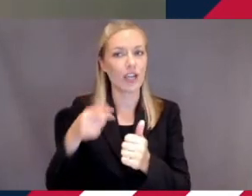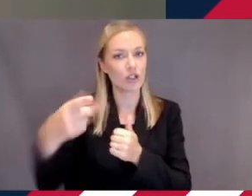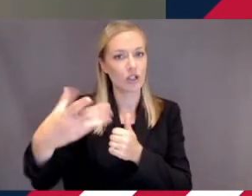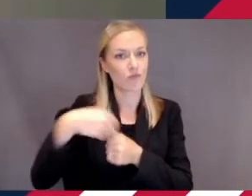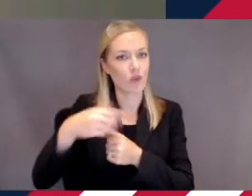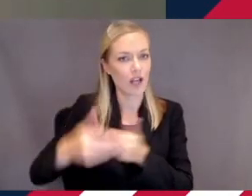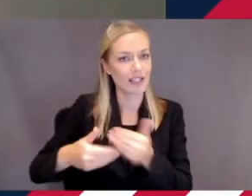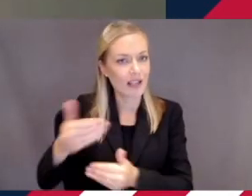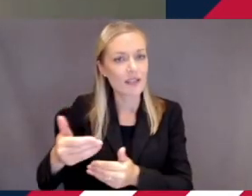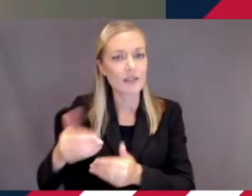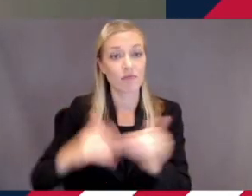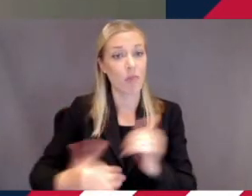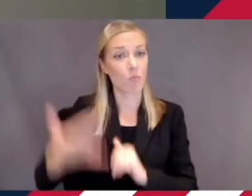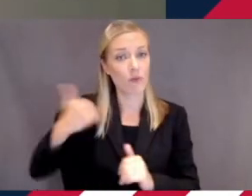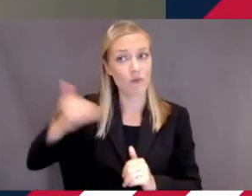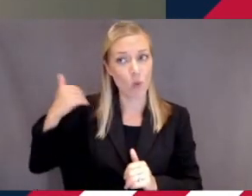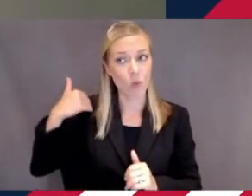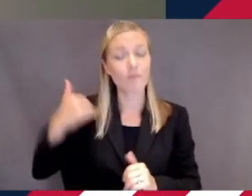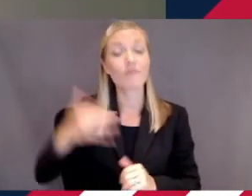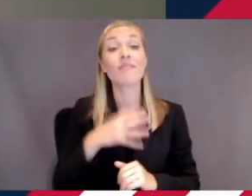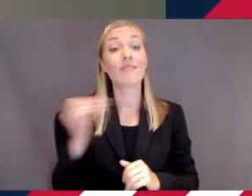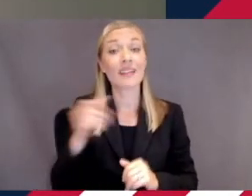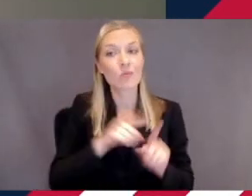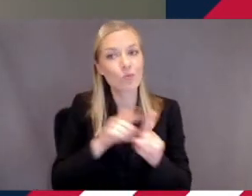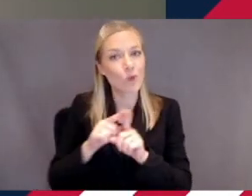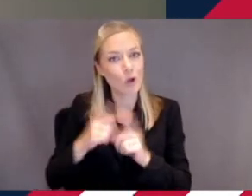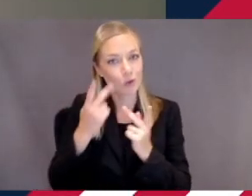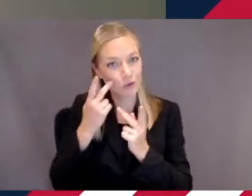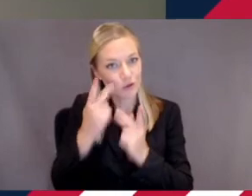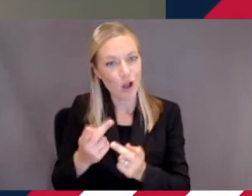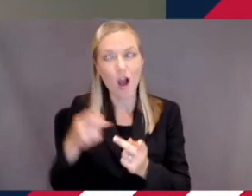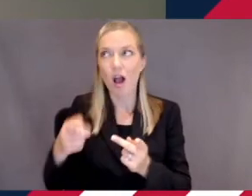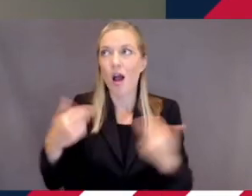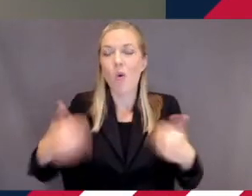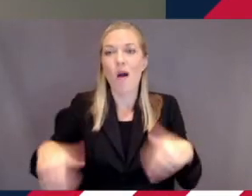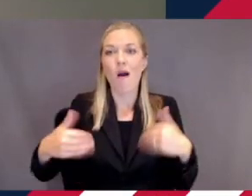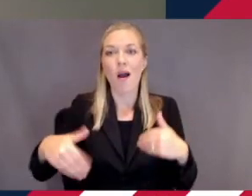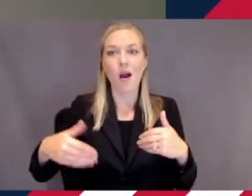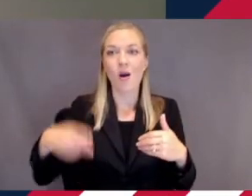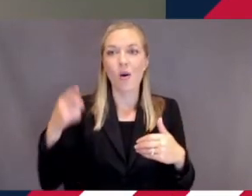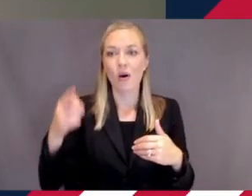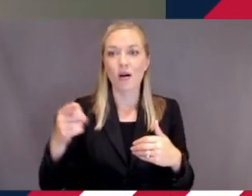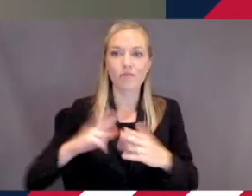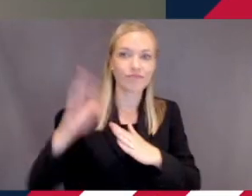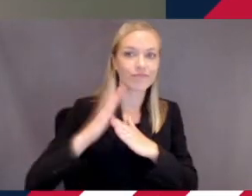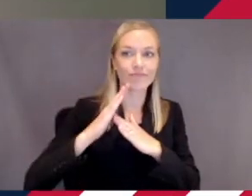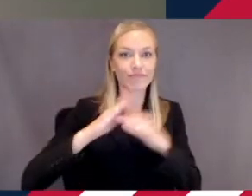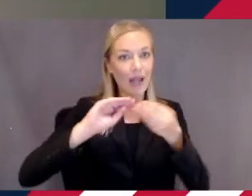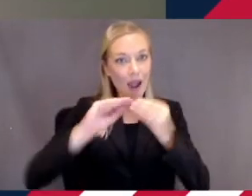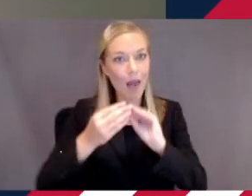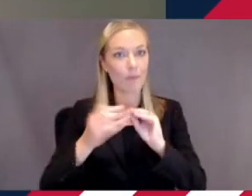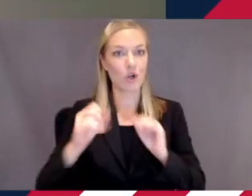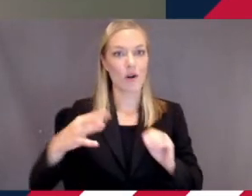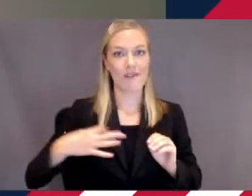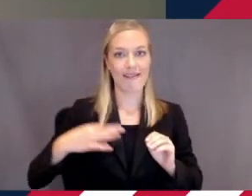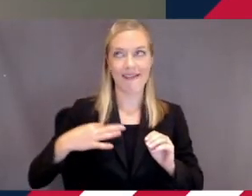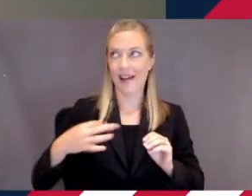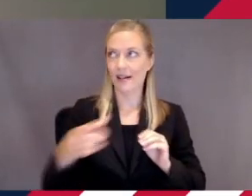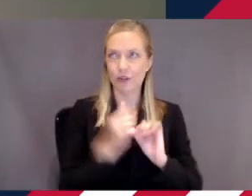also saw a historic number of candidates and remarkable party unity when the process resulted in a clear